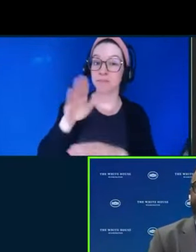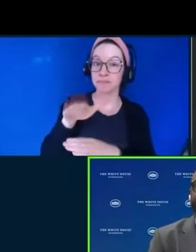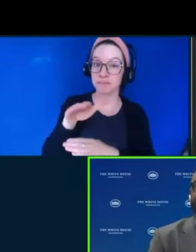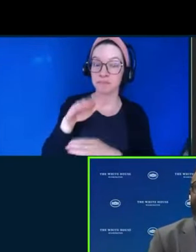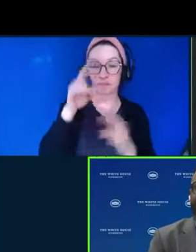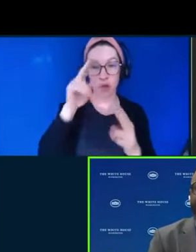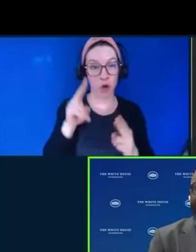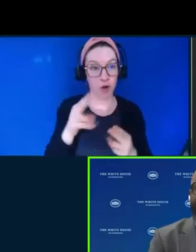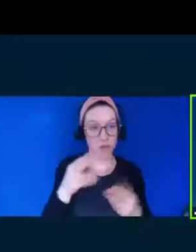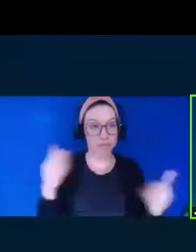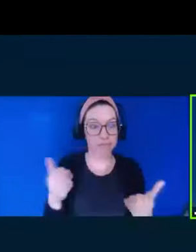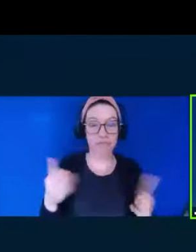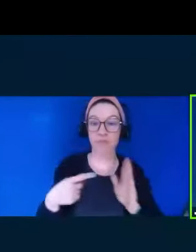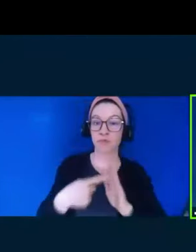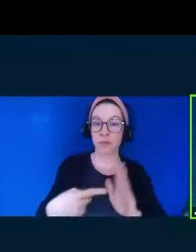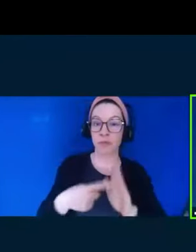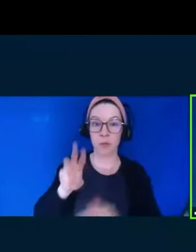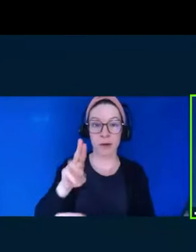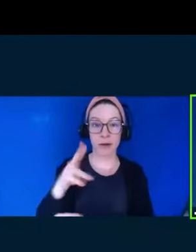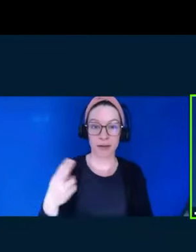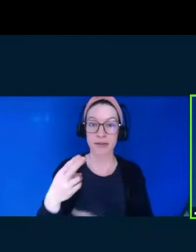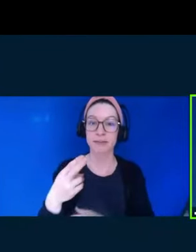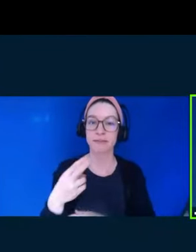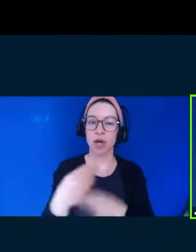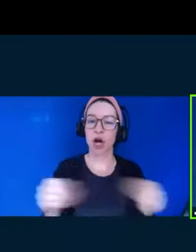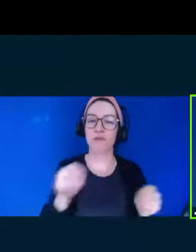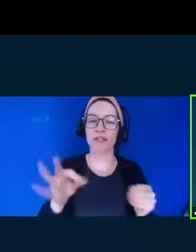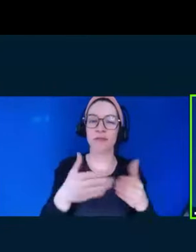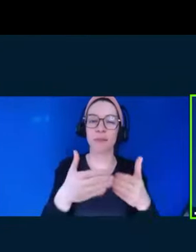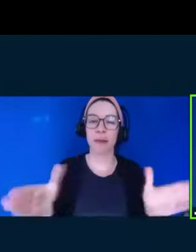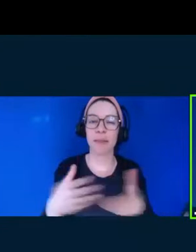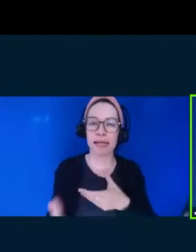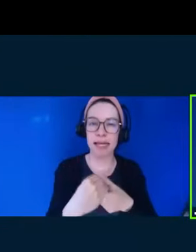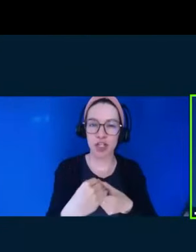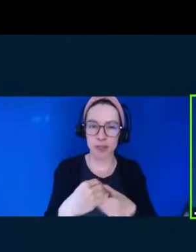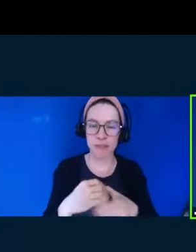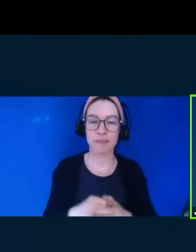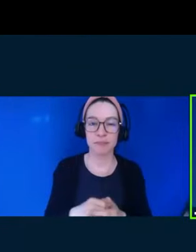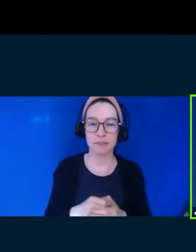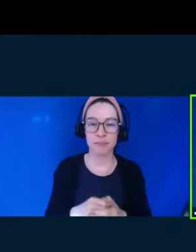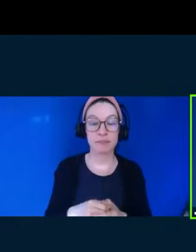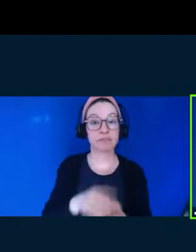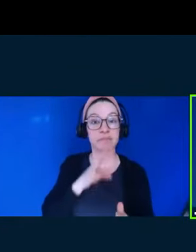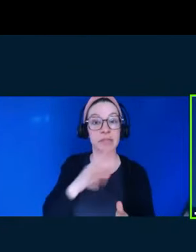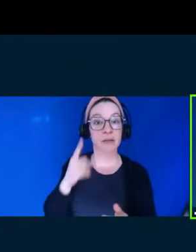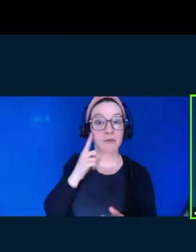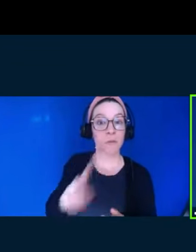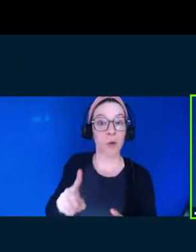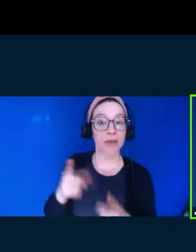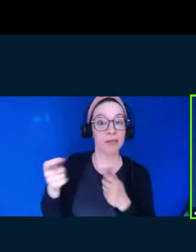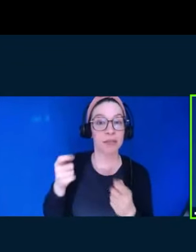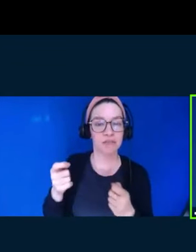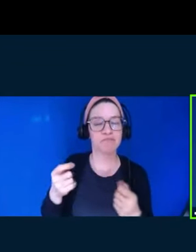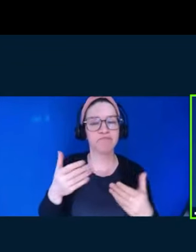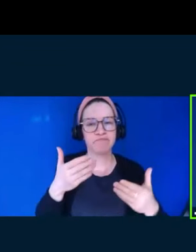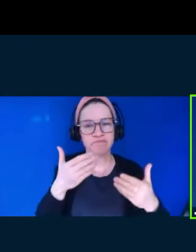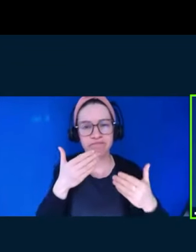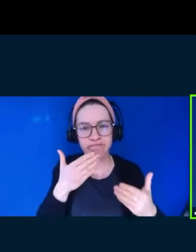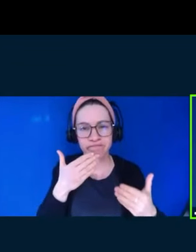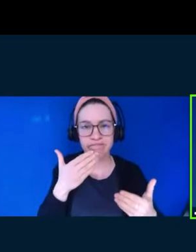today representing the White House Office of Public Engagement. On behalf of the administration, I extend warm greetings and gratitude to